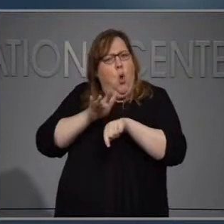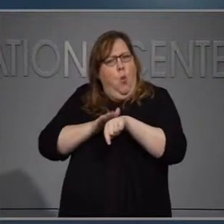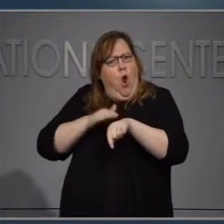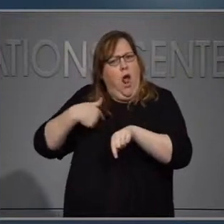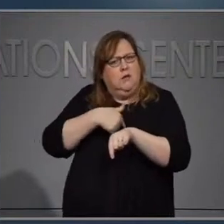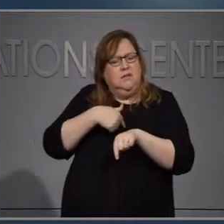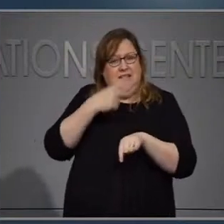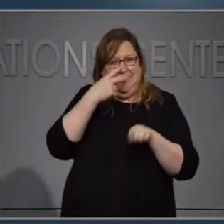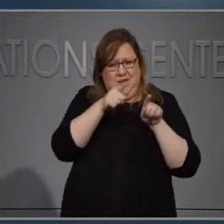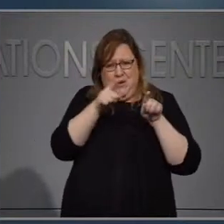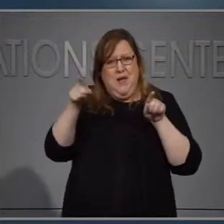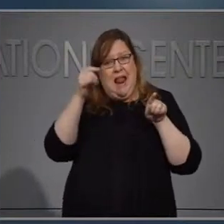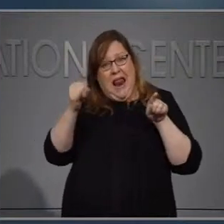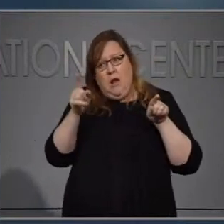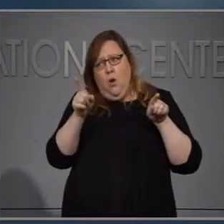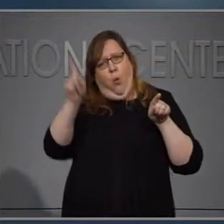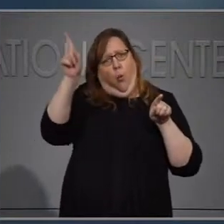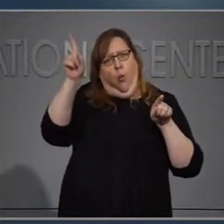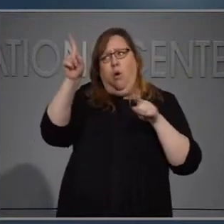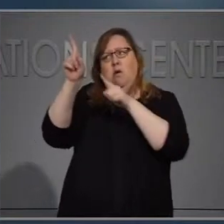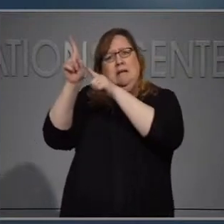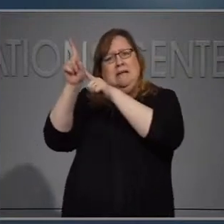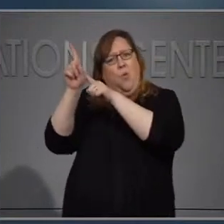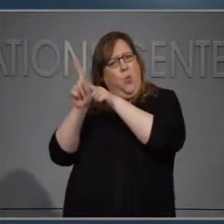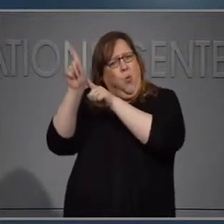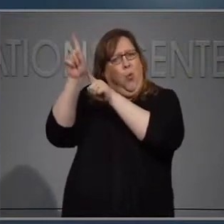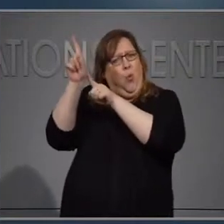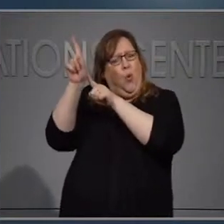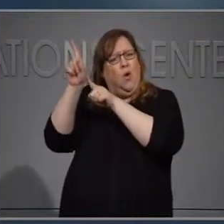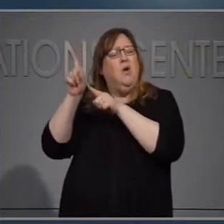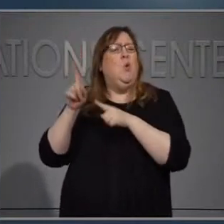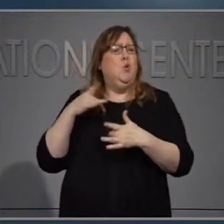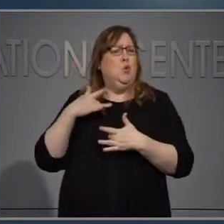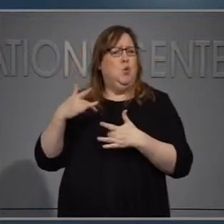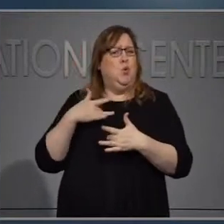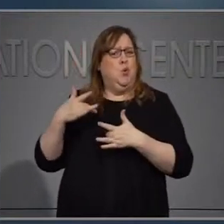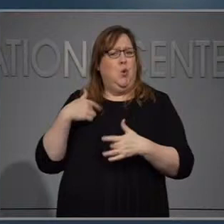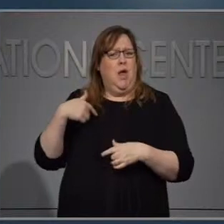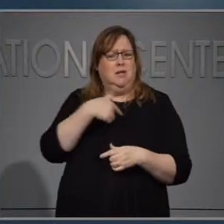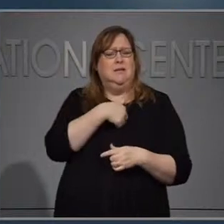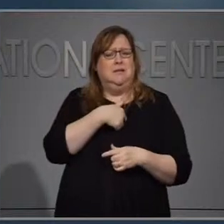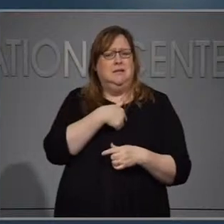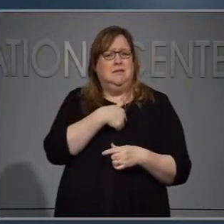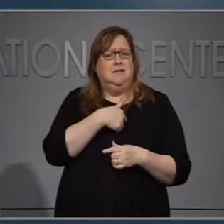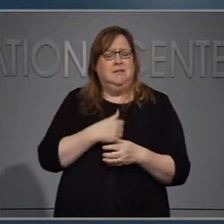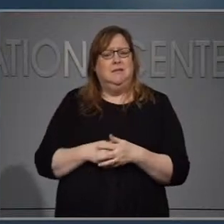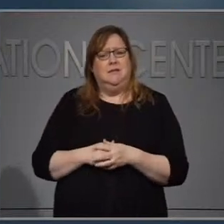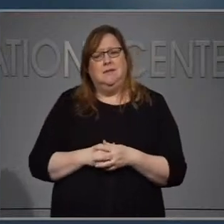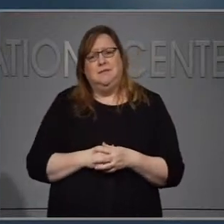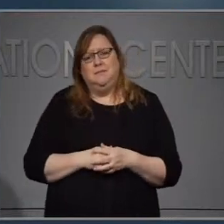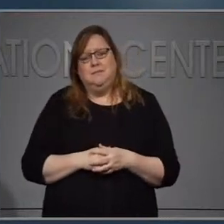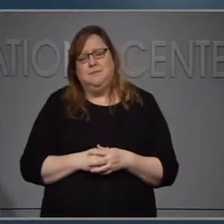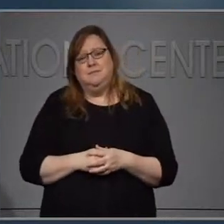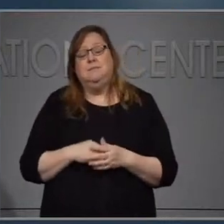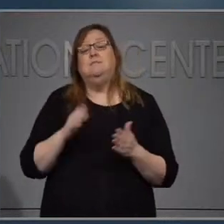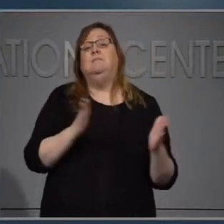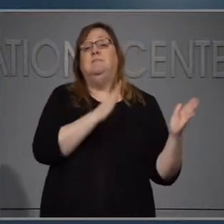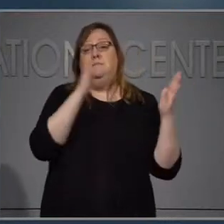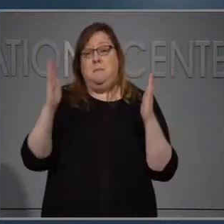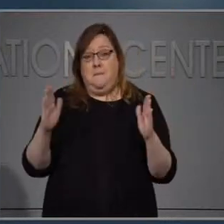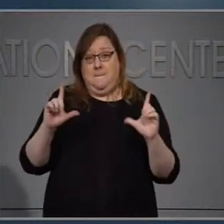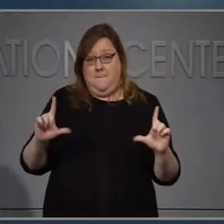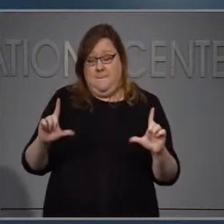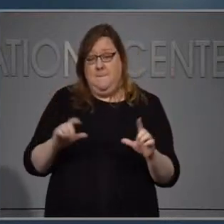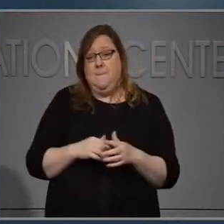And we need to pay attention what this data is telling us, and that yellow line going up is concerning. All right, next metric, we